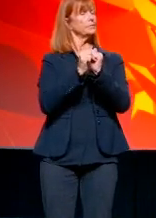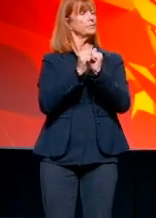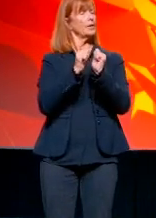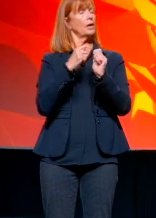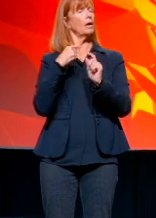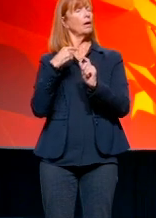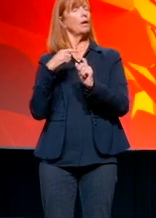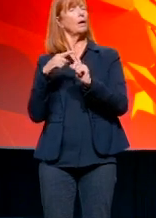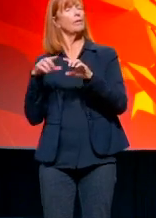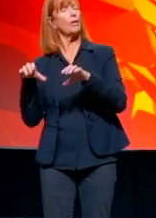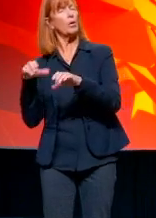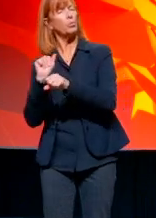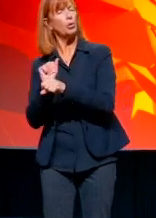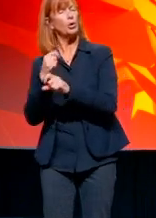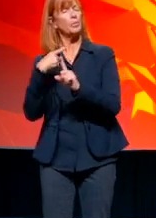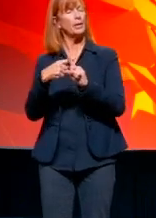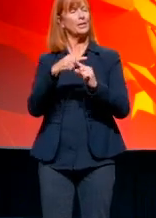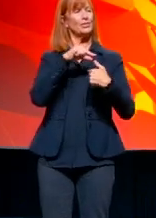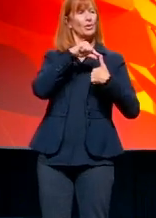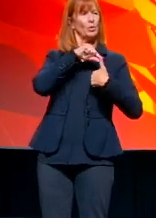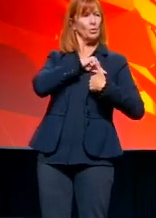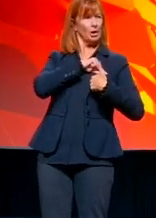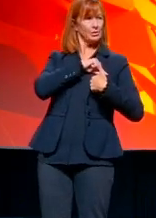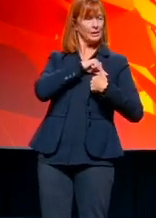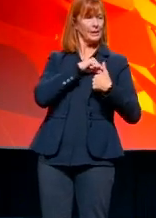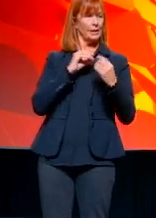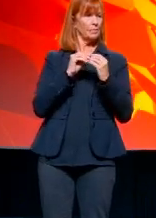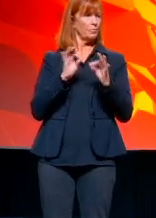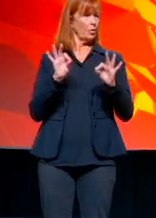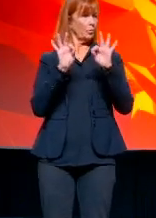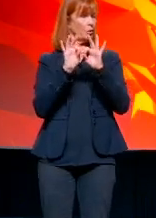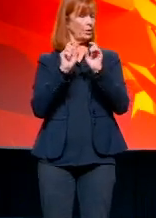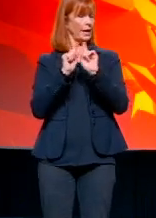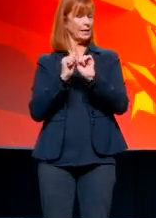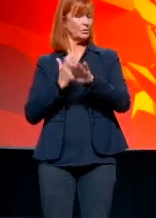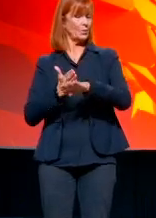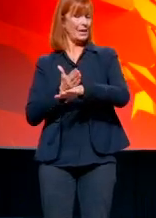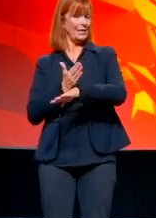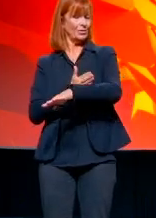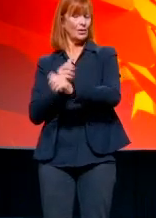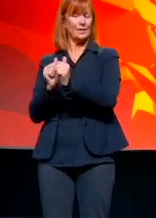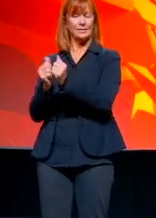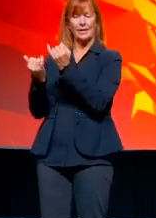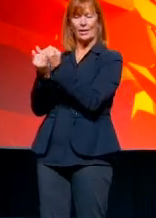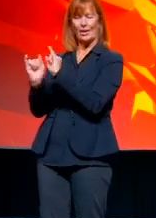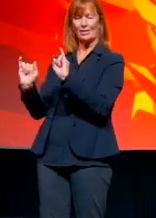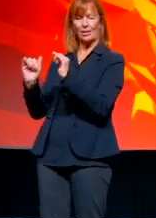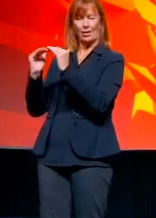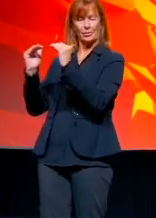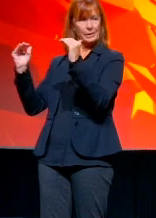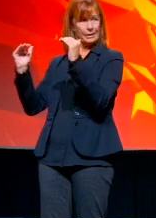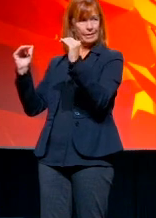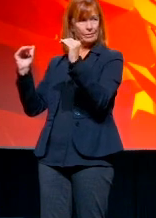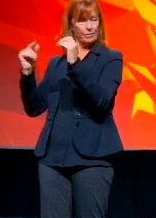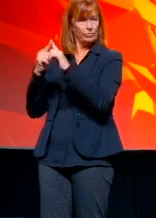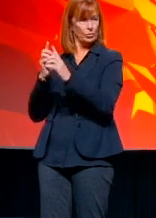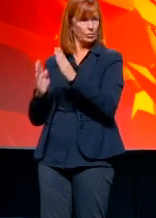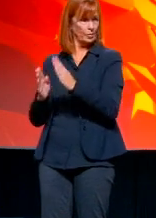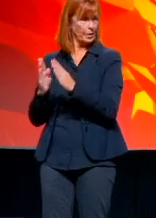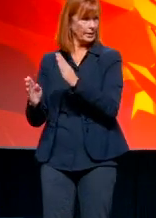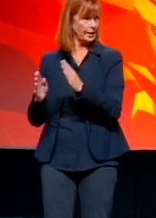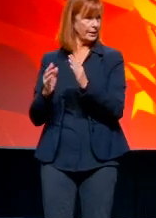improves. More importantly, is that as we increase the level of autonomy for robotics and the amount of a